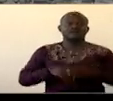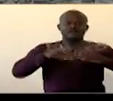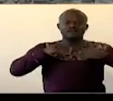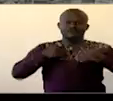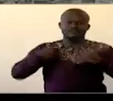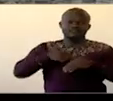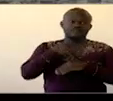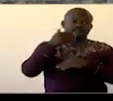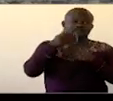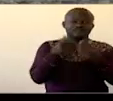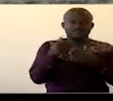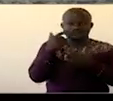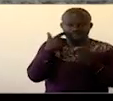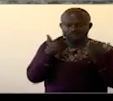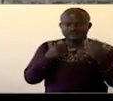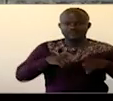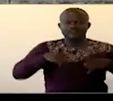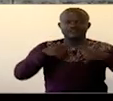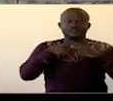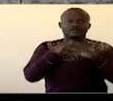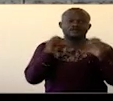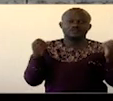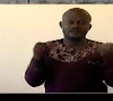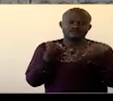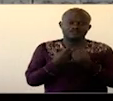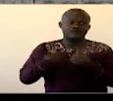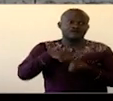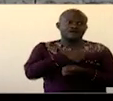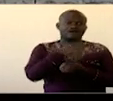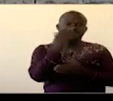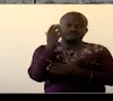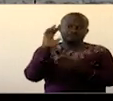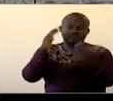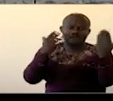say living organisms, we have plants